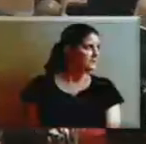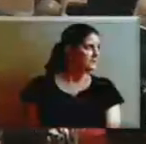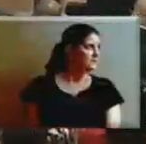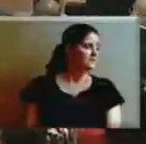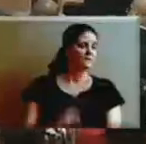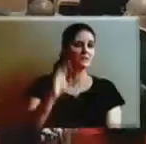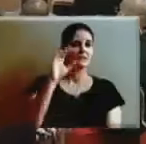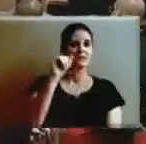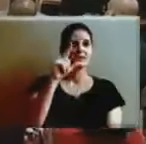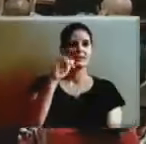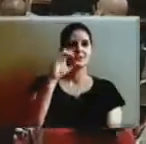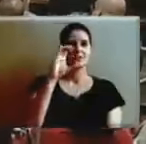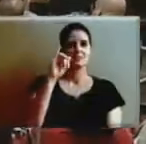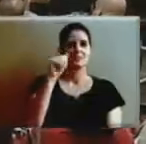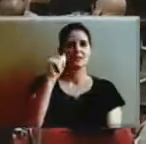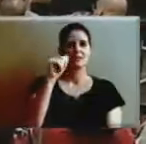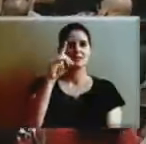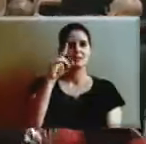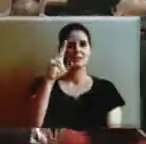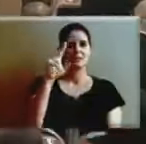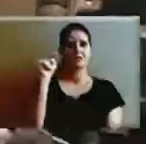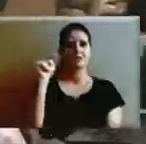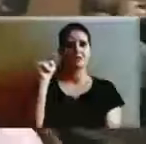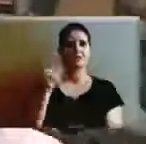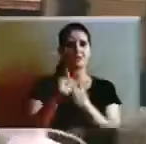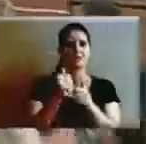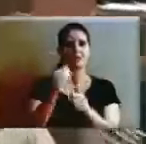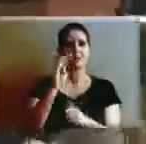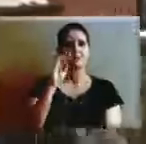Alicia Dunn at Bates Elementary School.